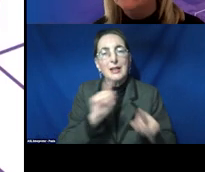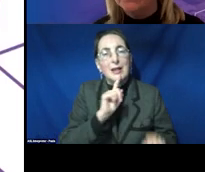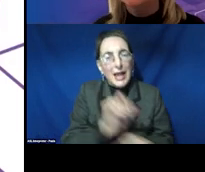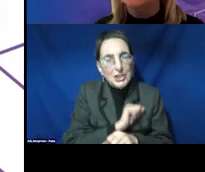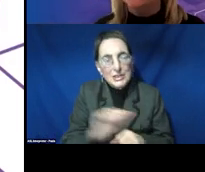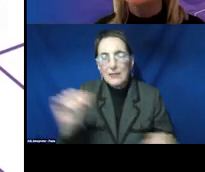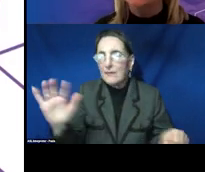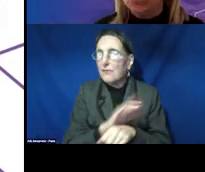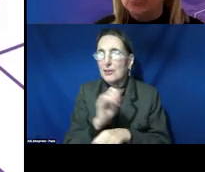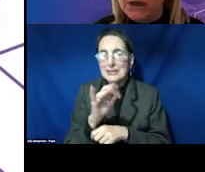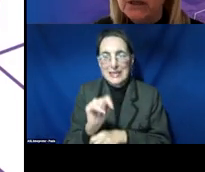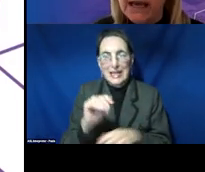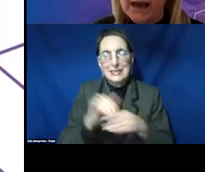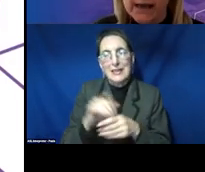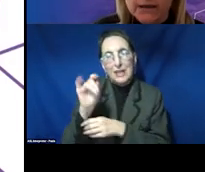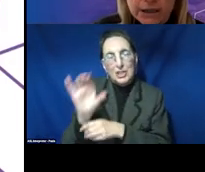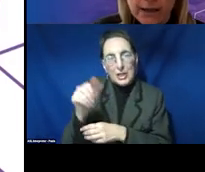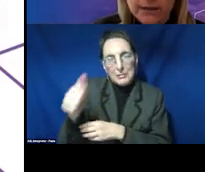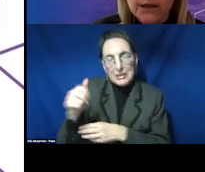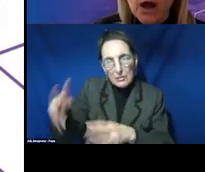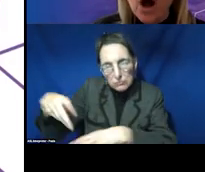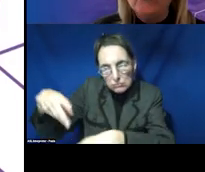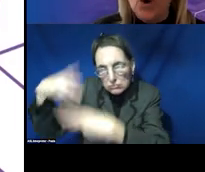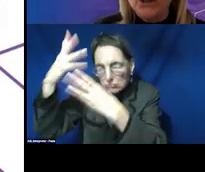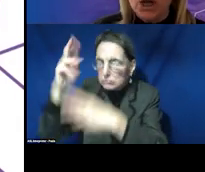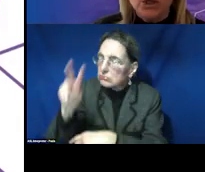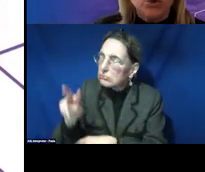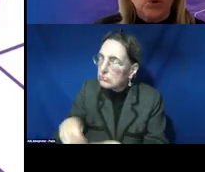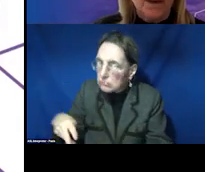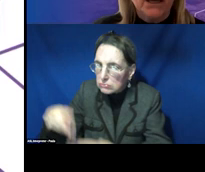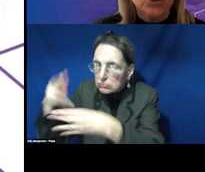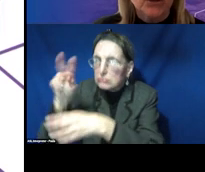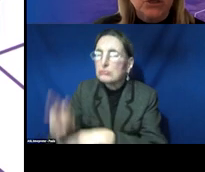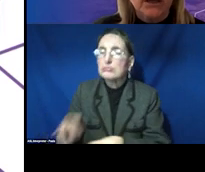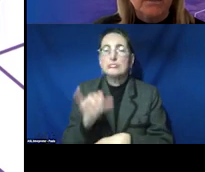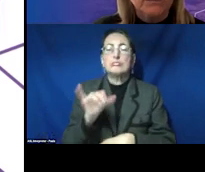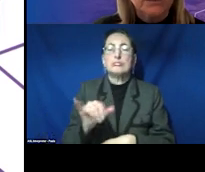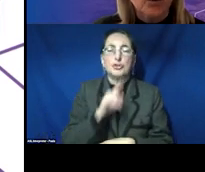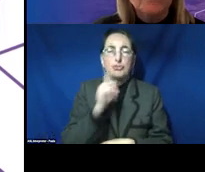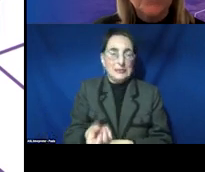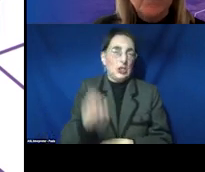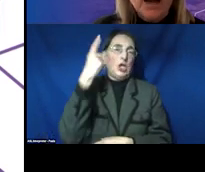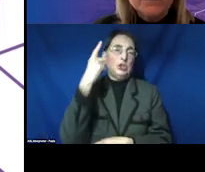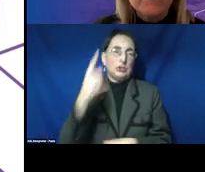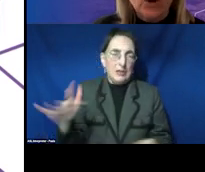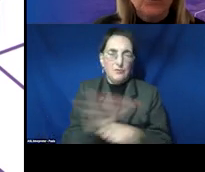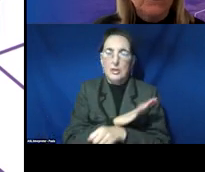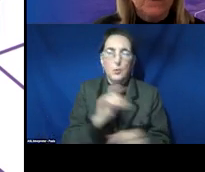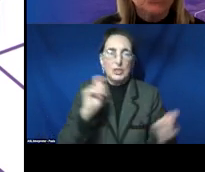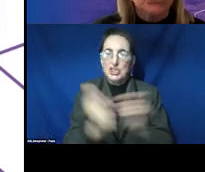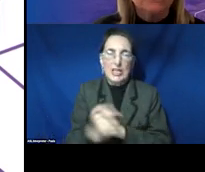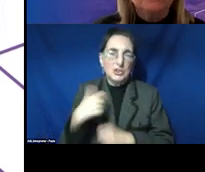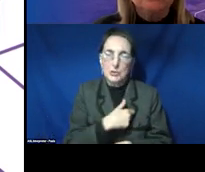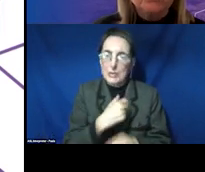text in the document to really get a sense of what changes were made to the document. So, as I've